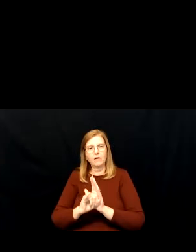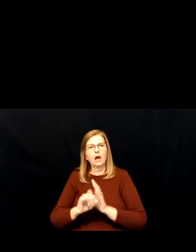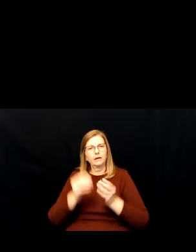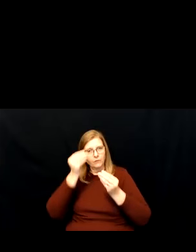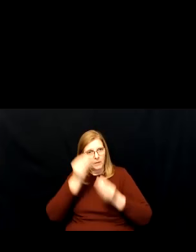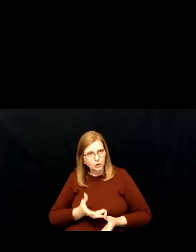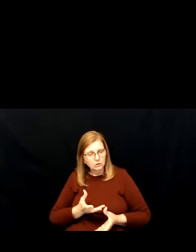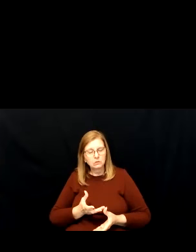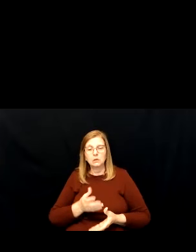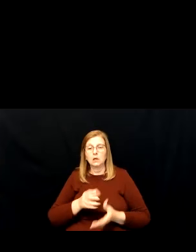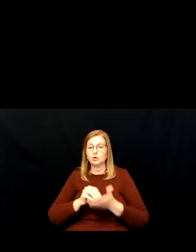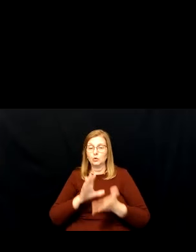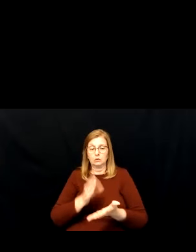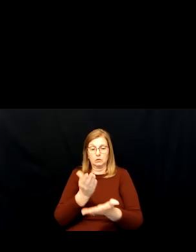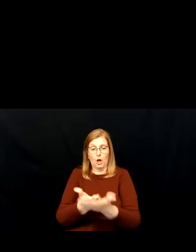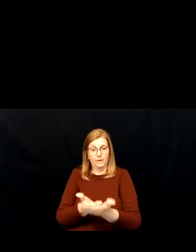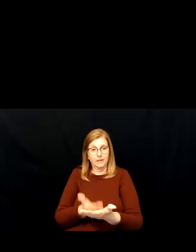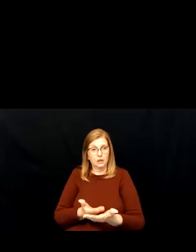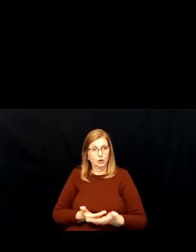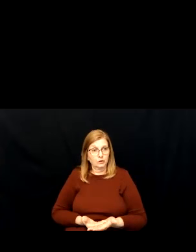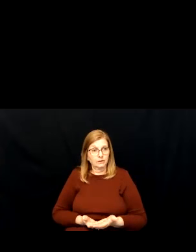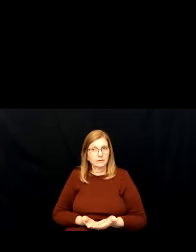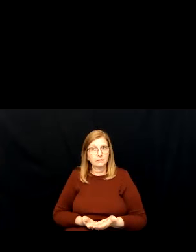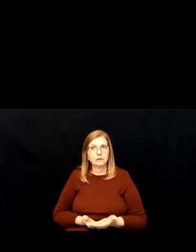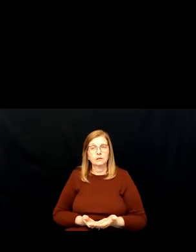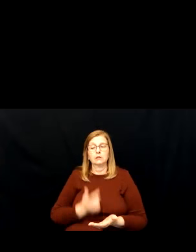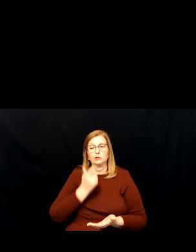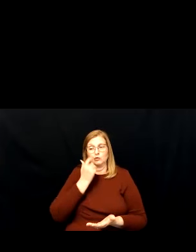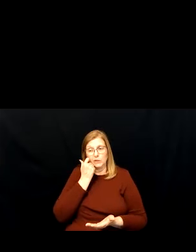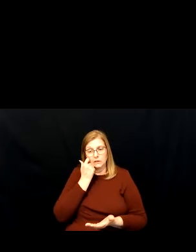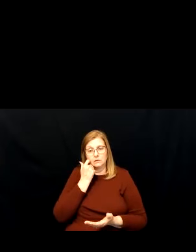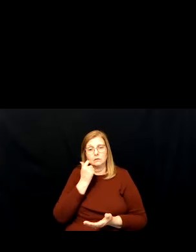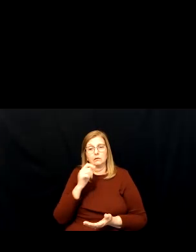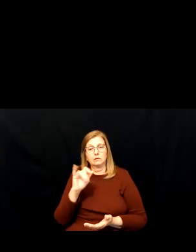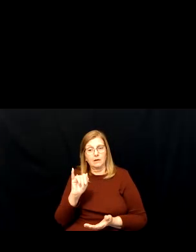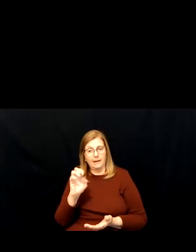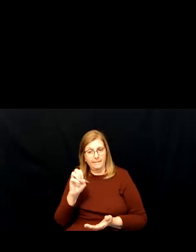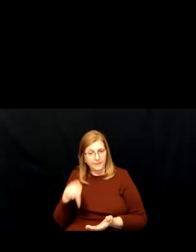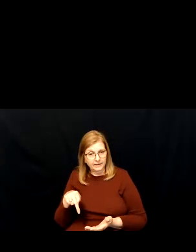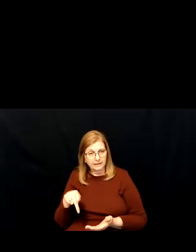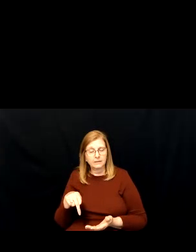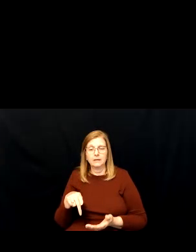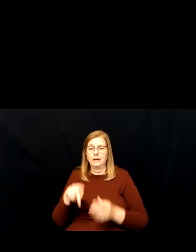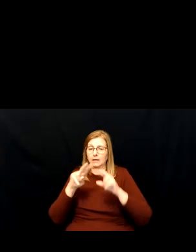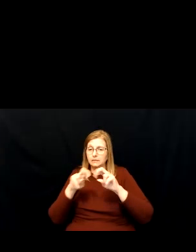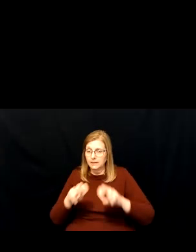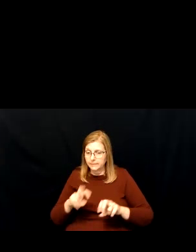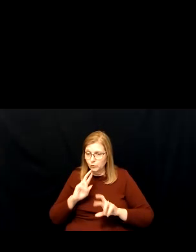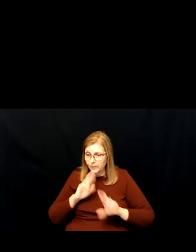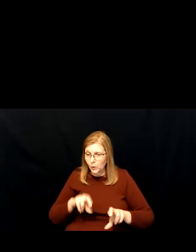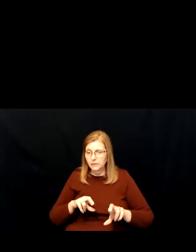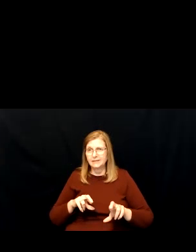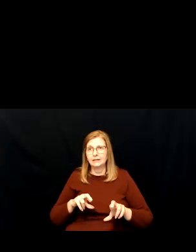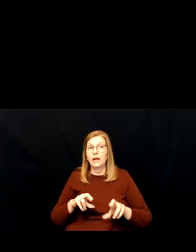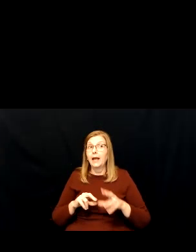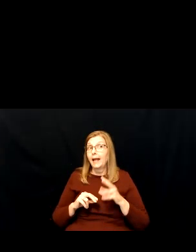student's documentation, which includes recent individual education plans, assessment reports, and listen